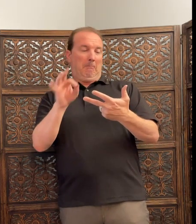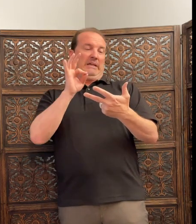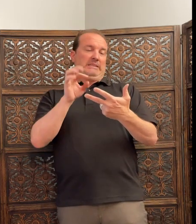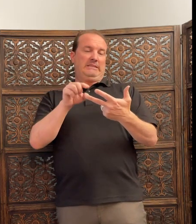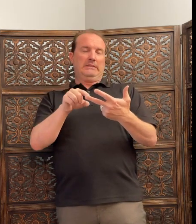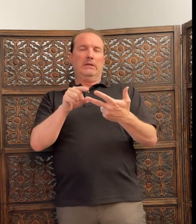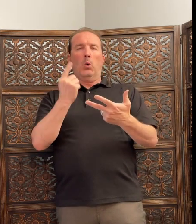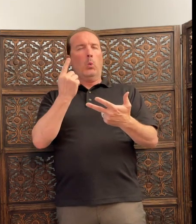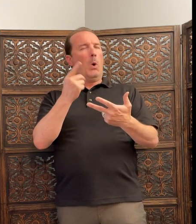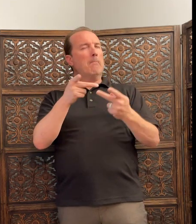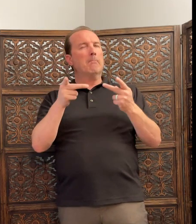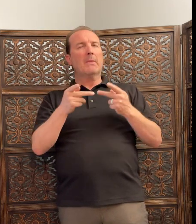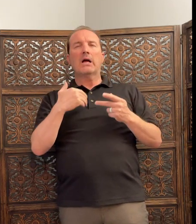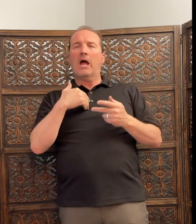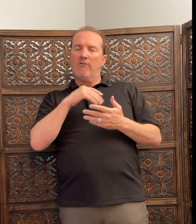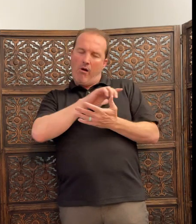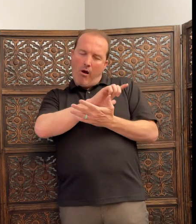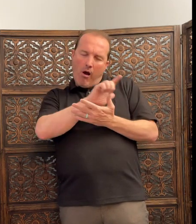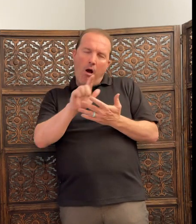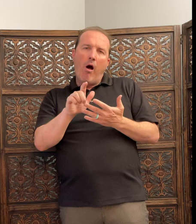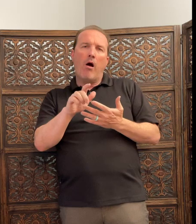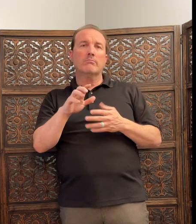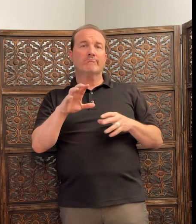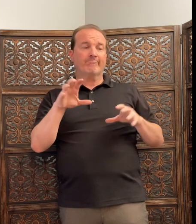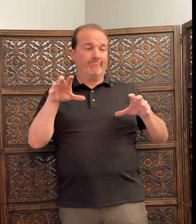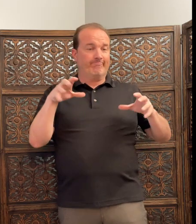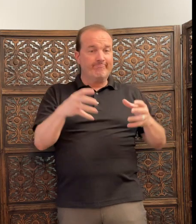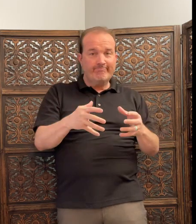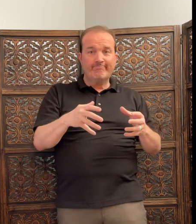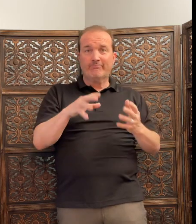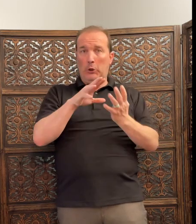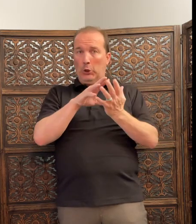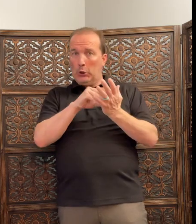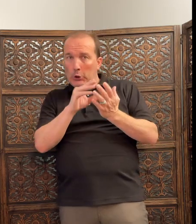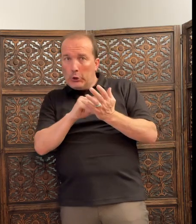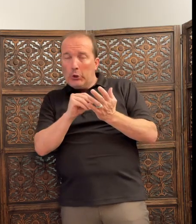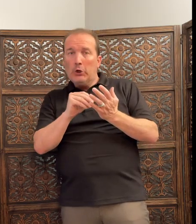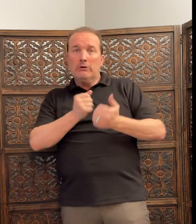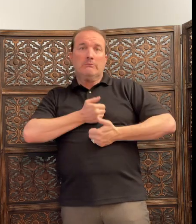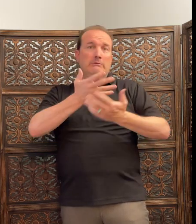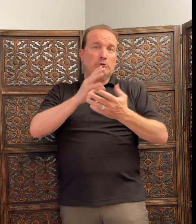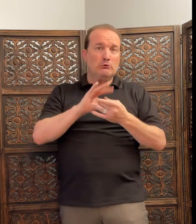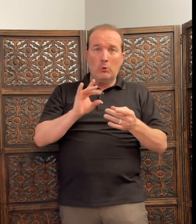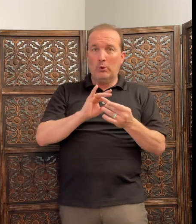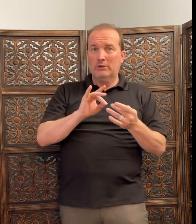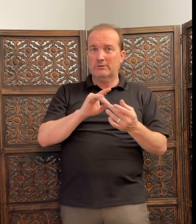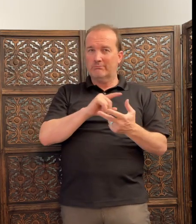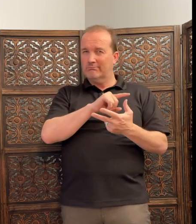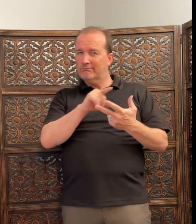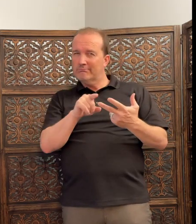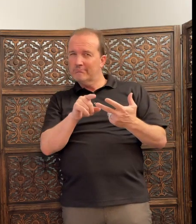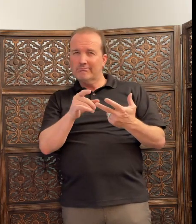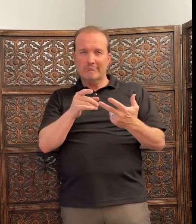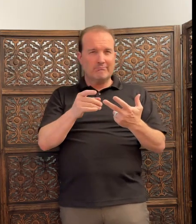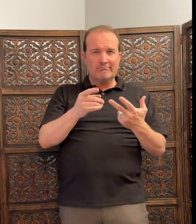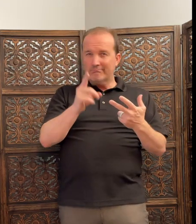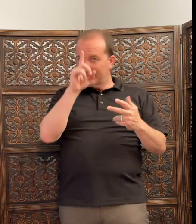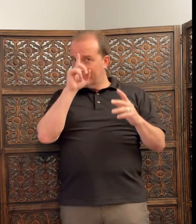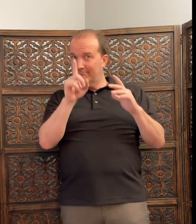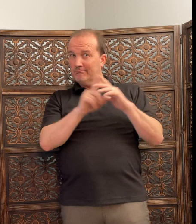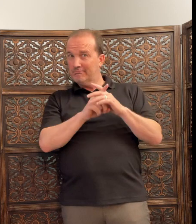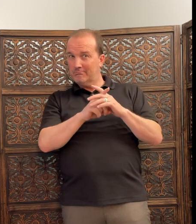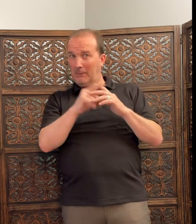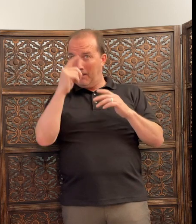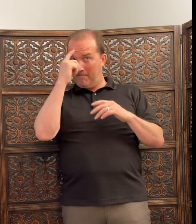one. One place that does all those things. A place to gather, a place to learn, and a place to tell stories. You